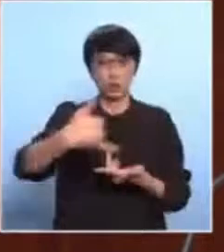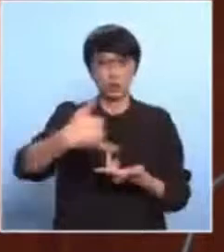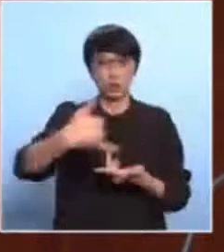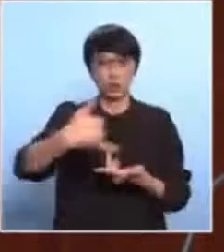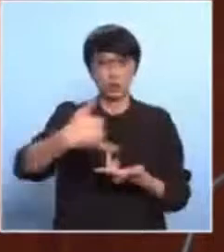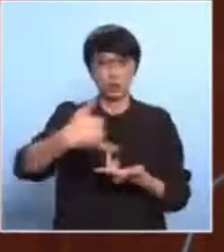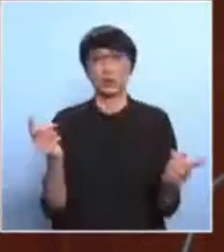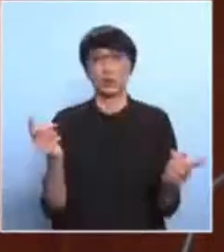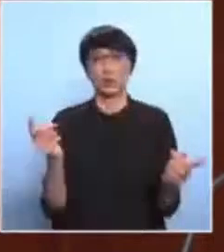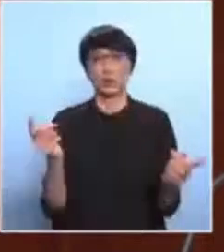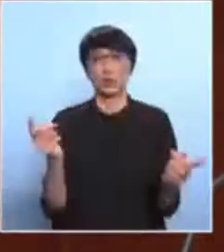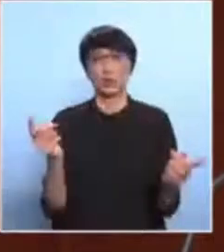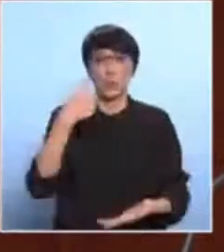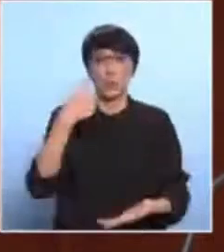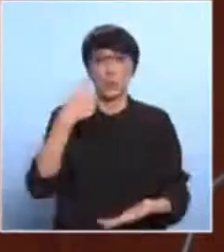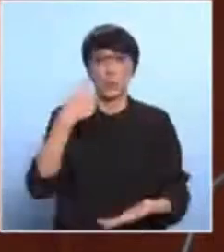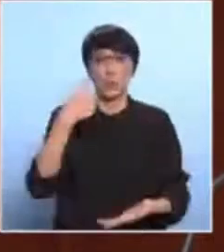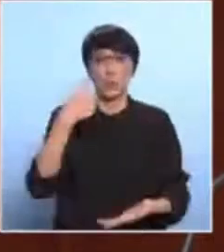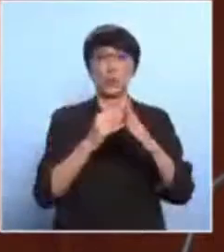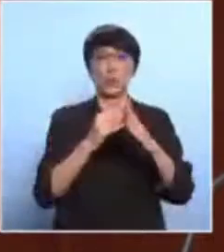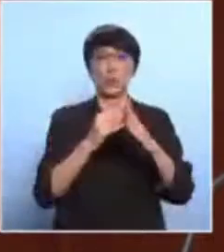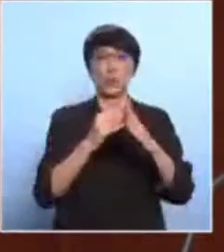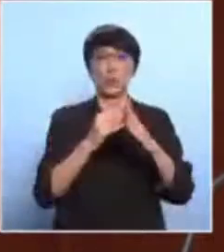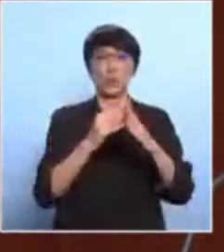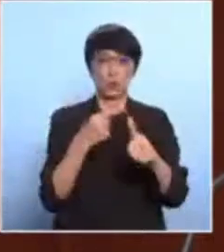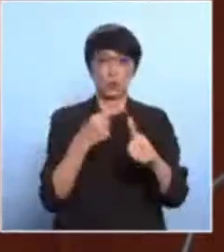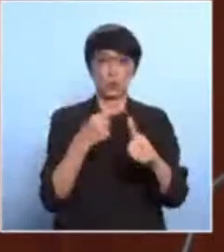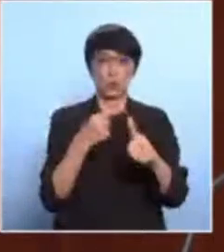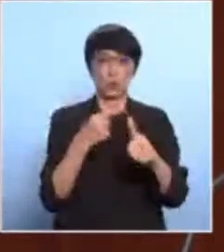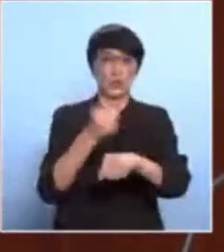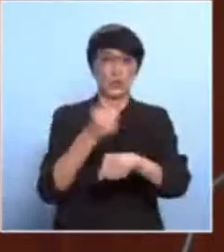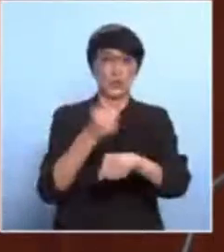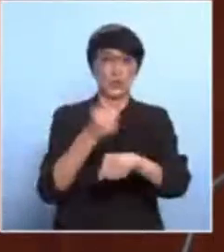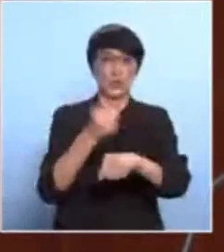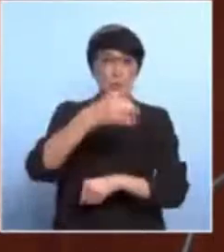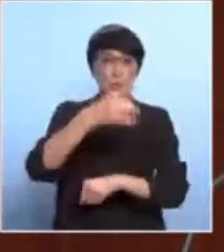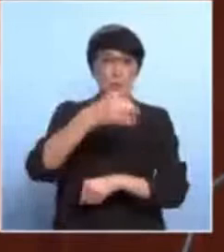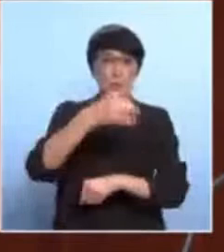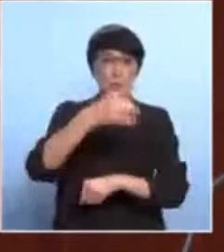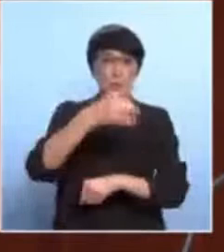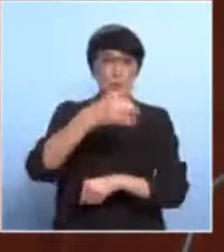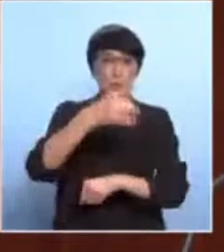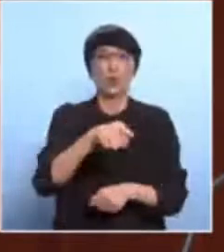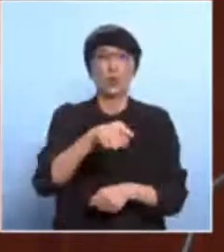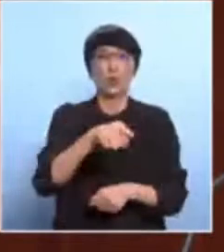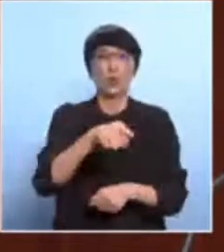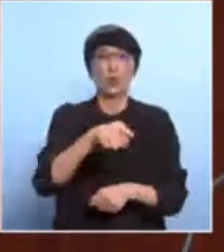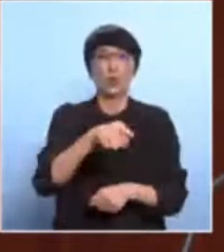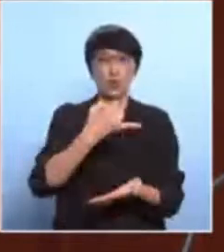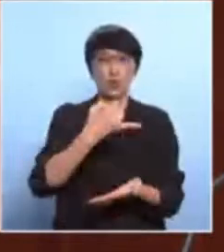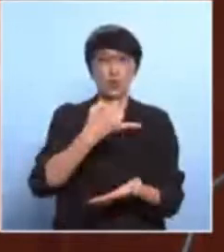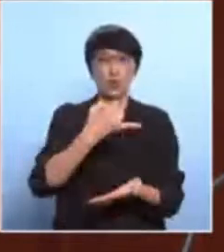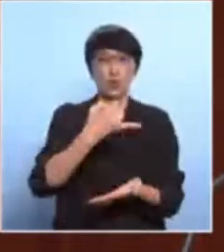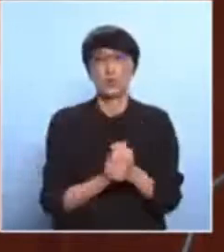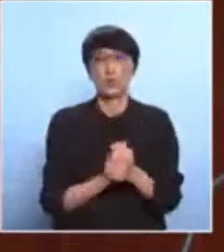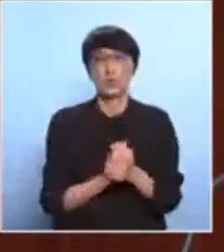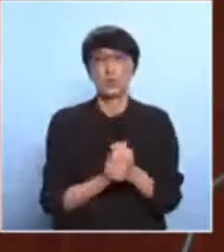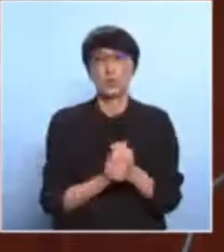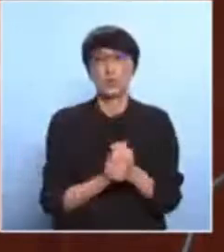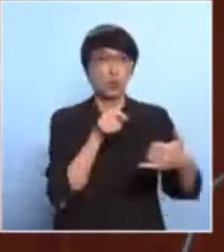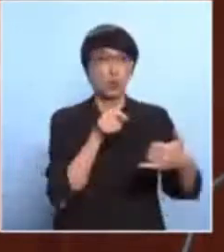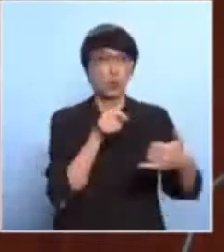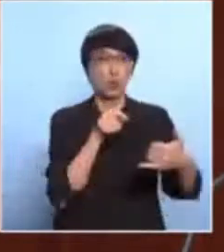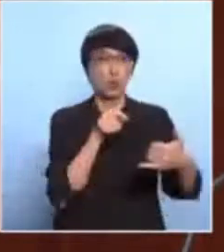Under the suspension arrangement, the payment of stamp duty concern is suspended at the time of property acquisition, but the talent is required to